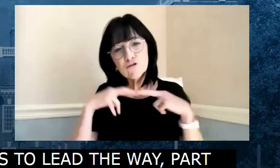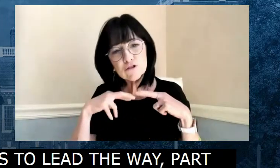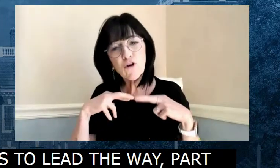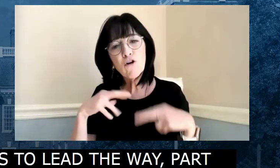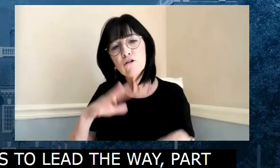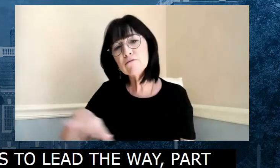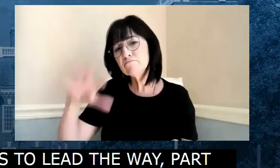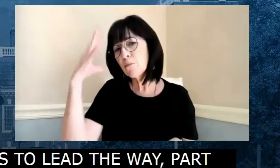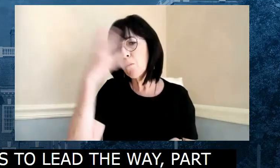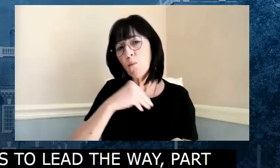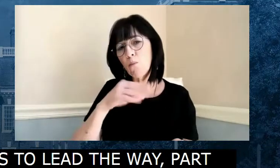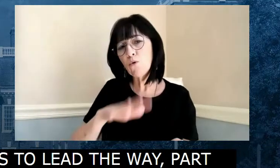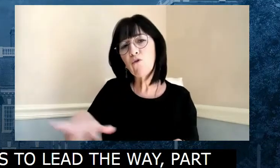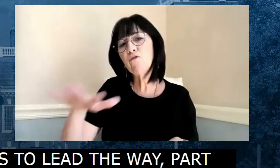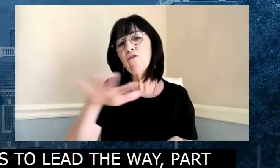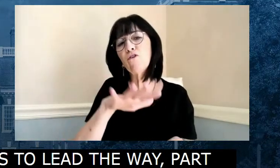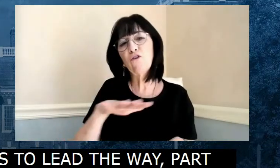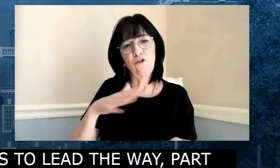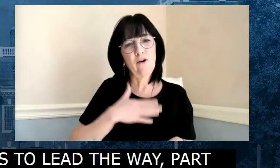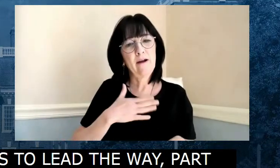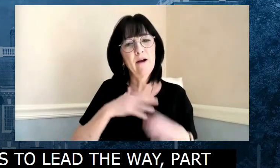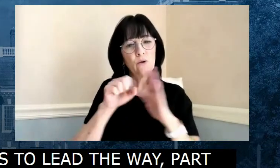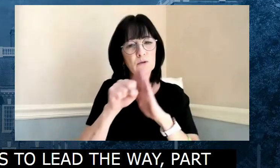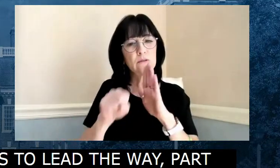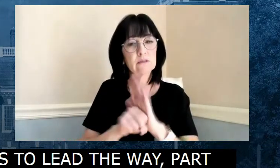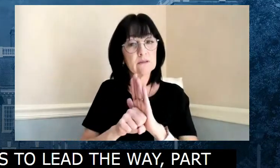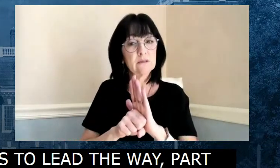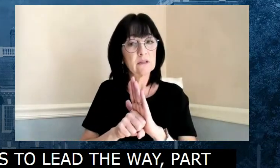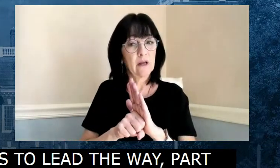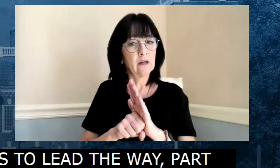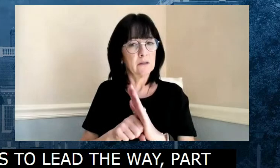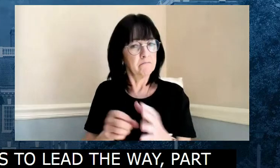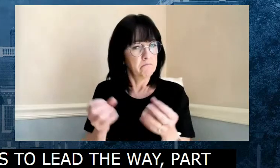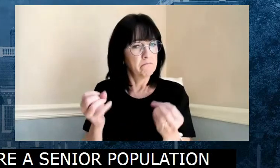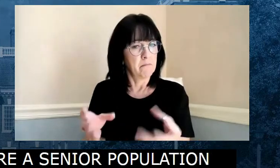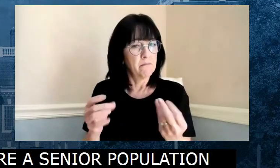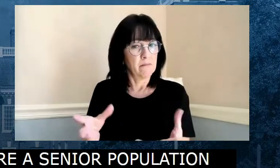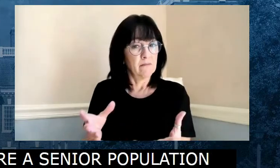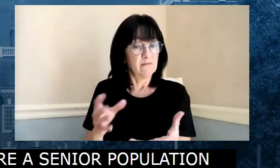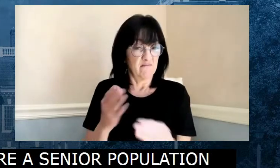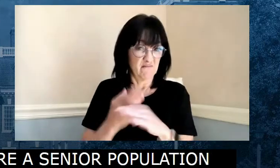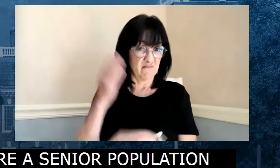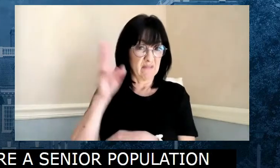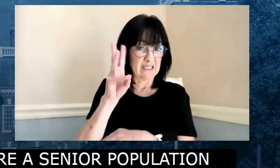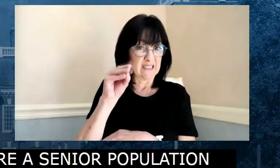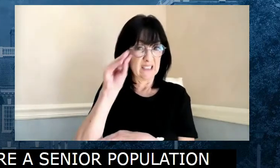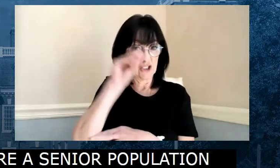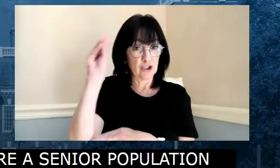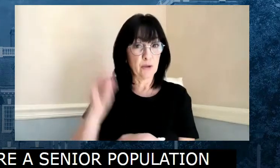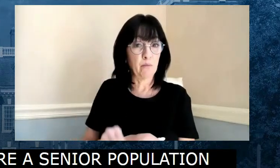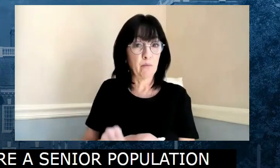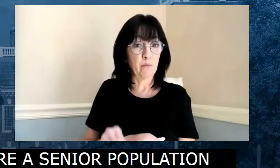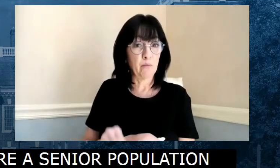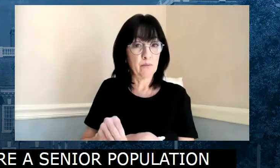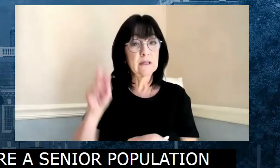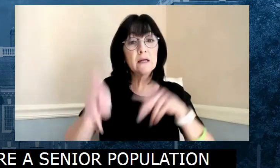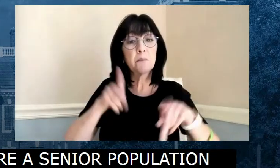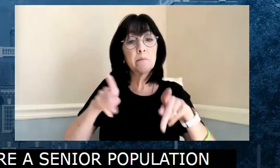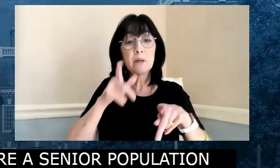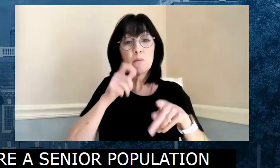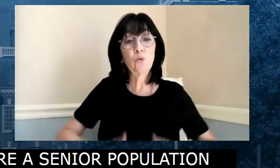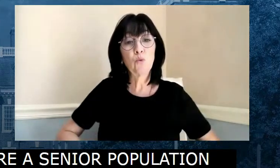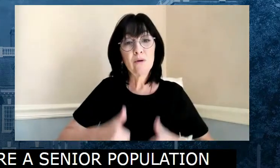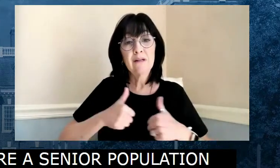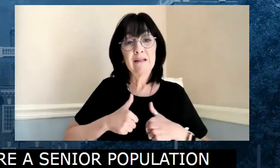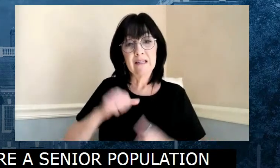state have been vaccinated at a high rate, but over 60% of Sussex Countyans have received at